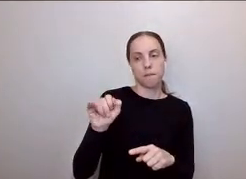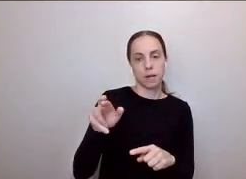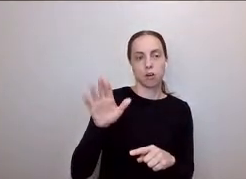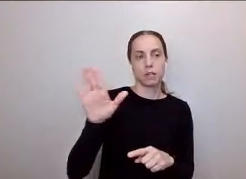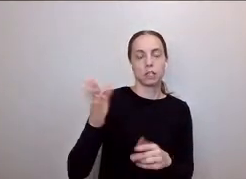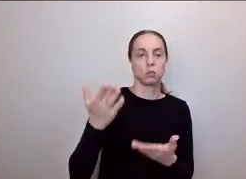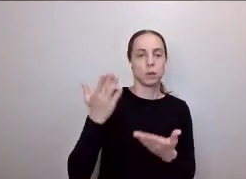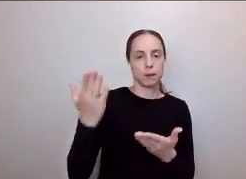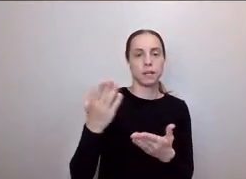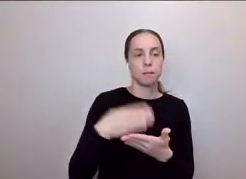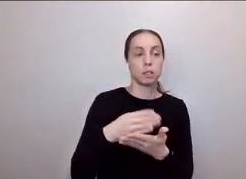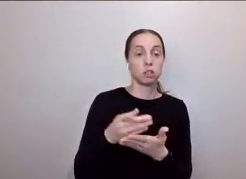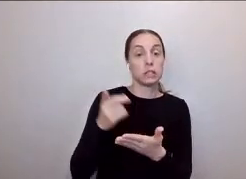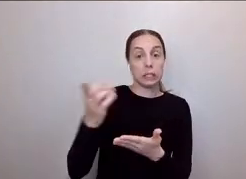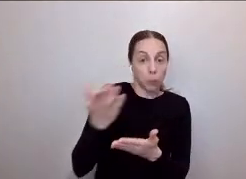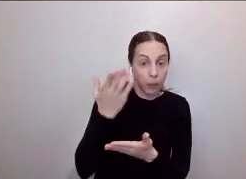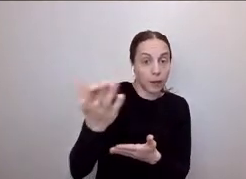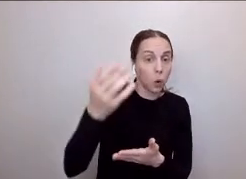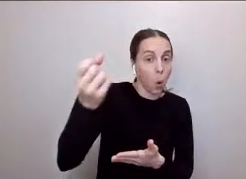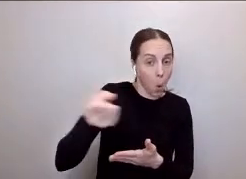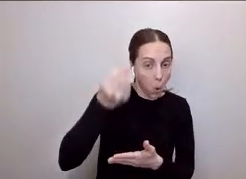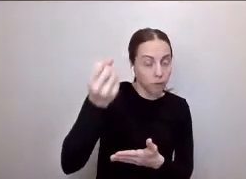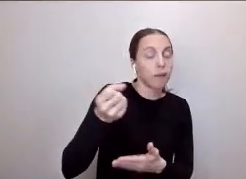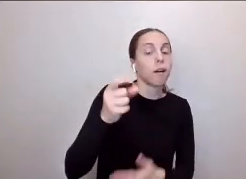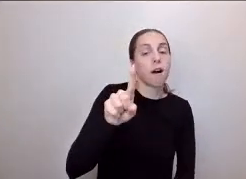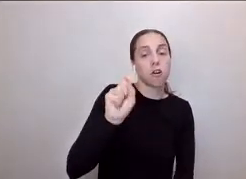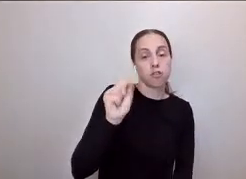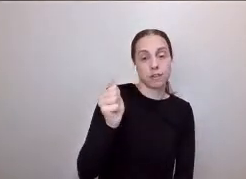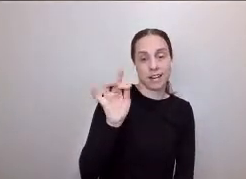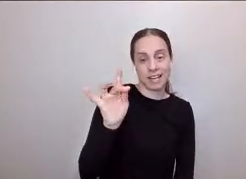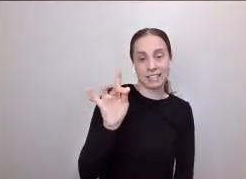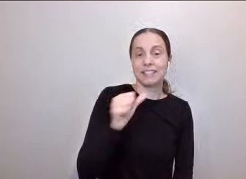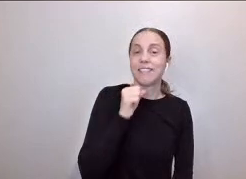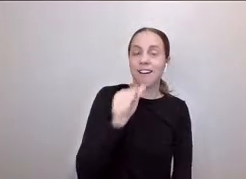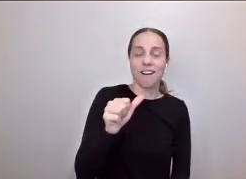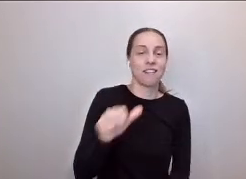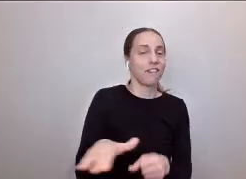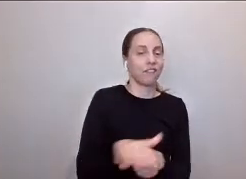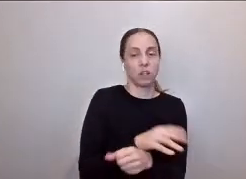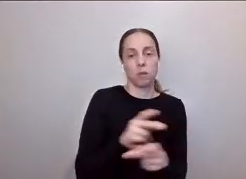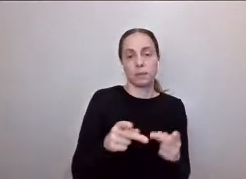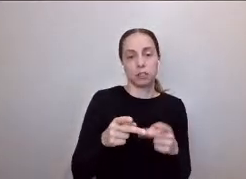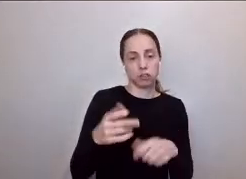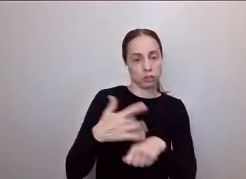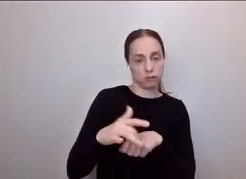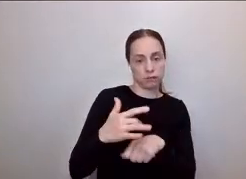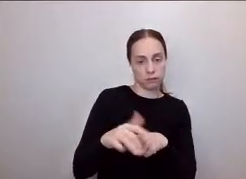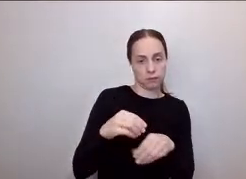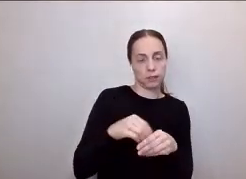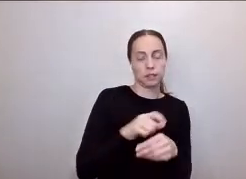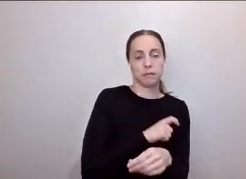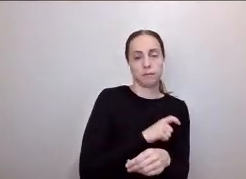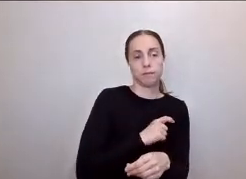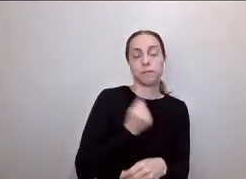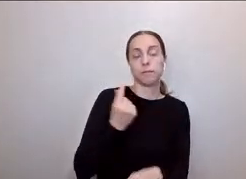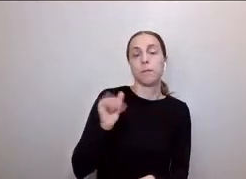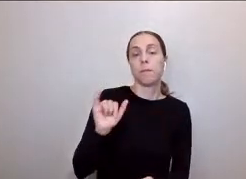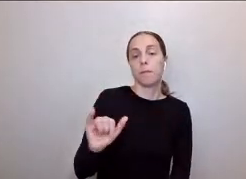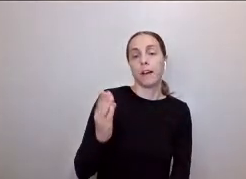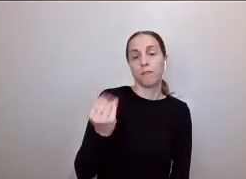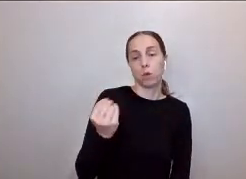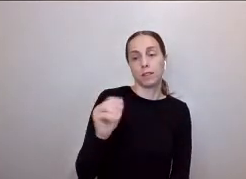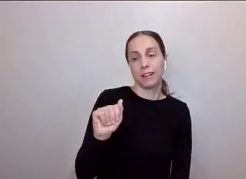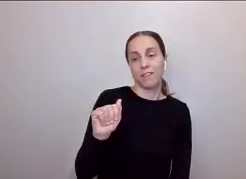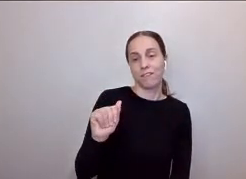118 unfilled positions in the police department. That 14A5 action took those away so that